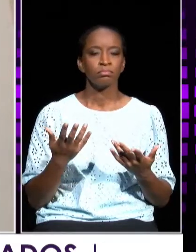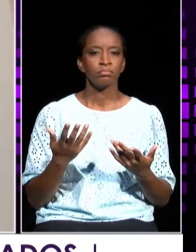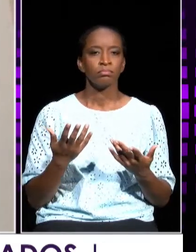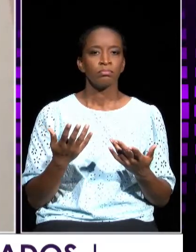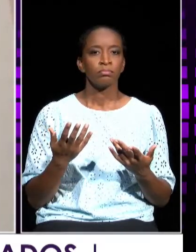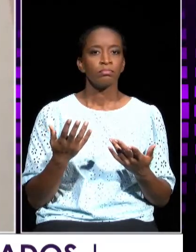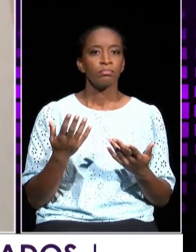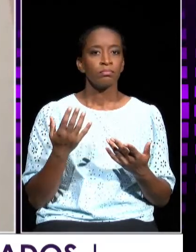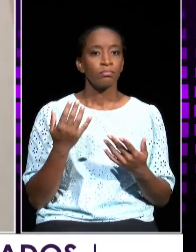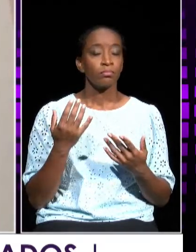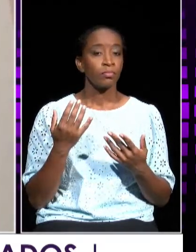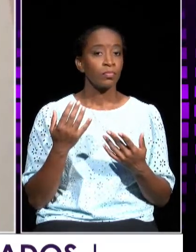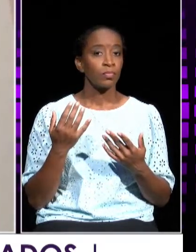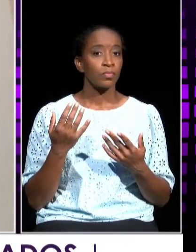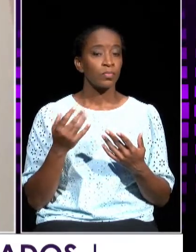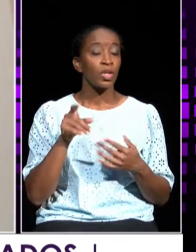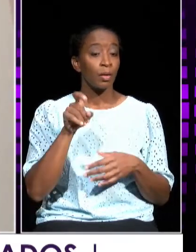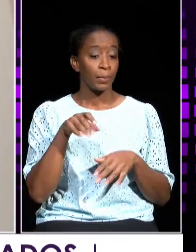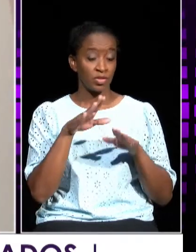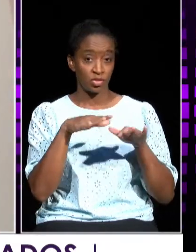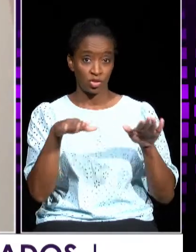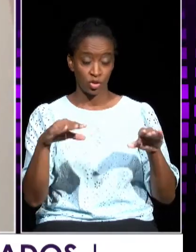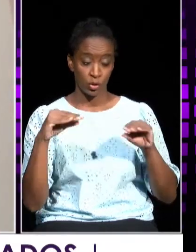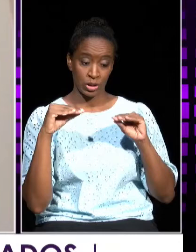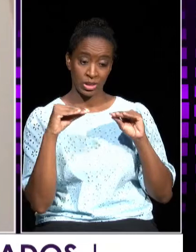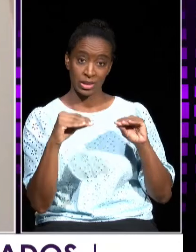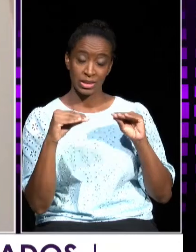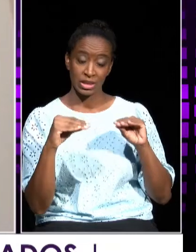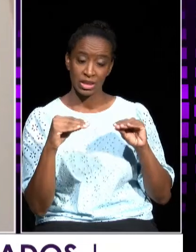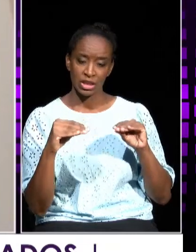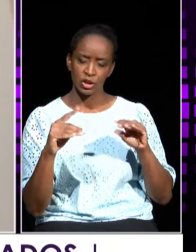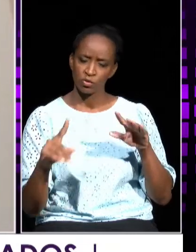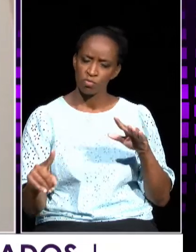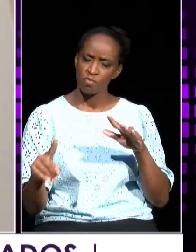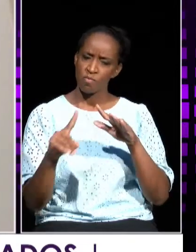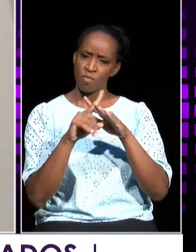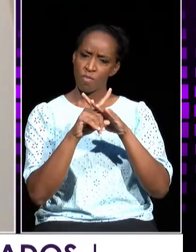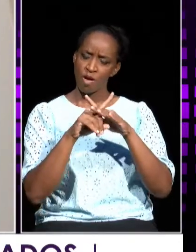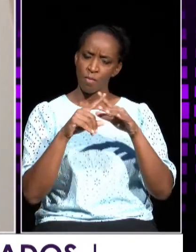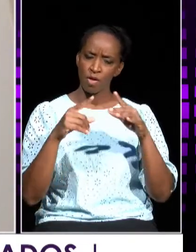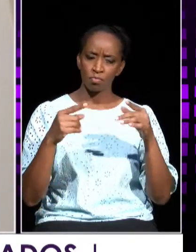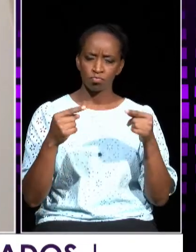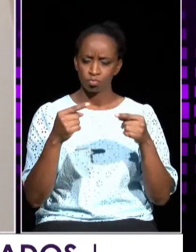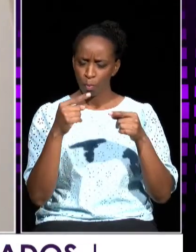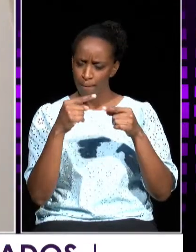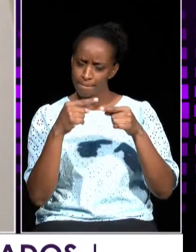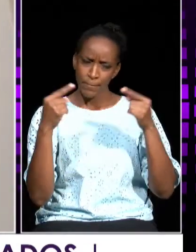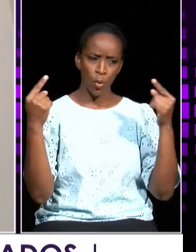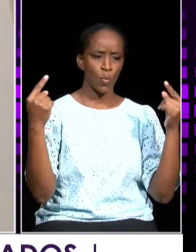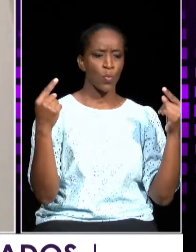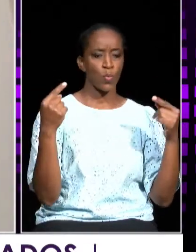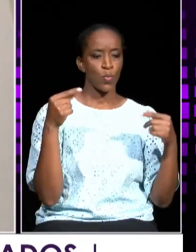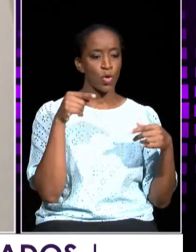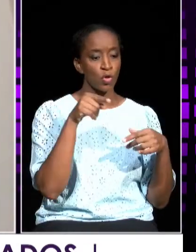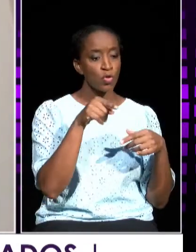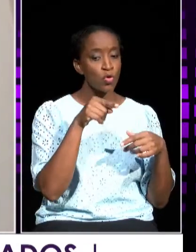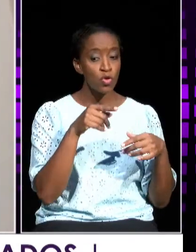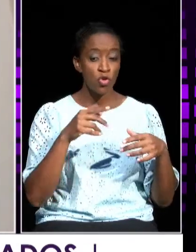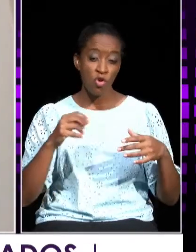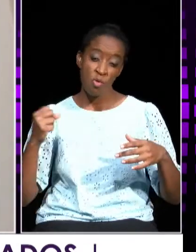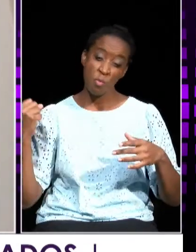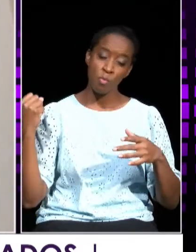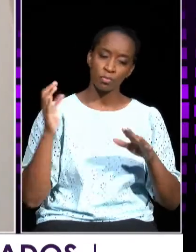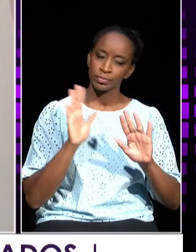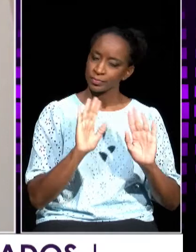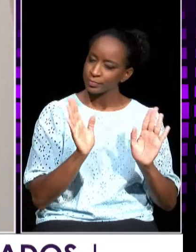proper conflict resolution skills, and I mean it starts from in the home, because we do a lot of it at school, but if what we